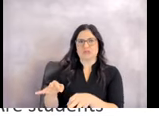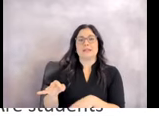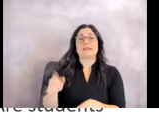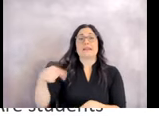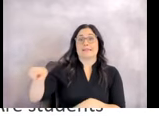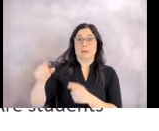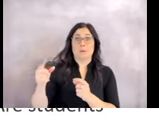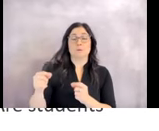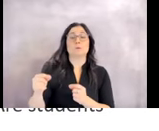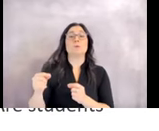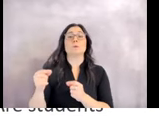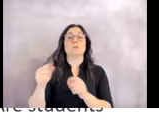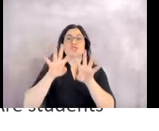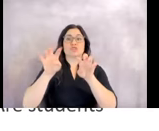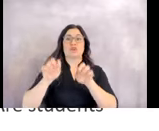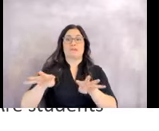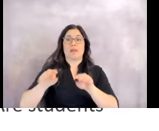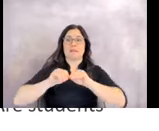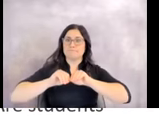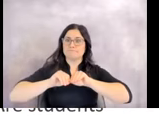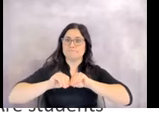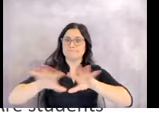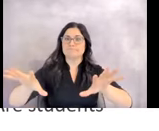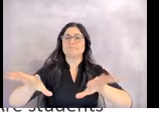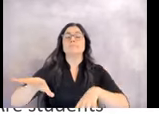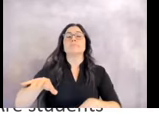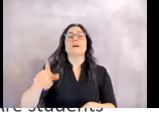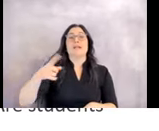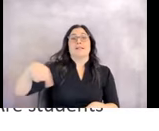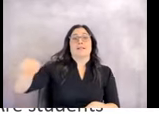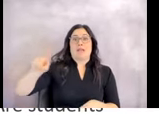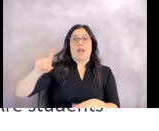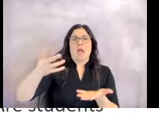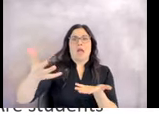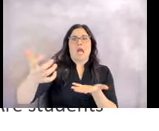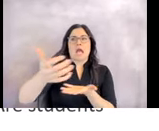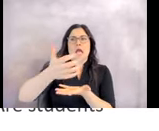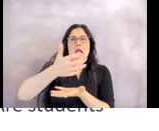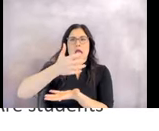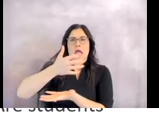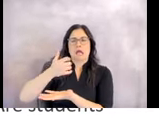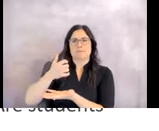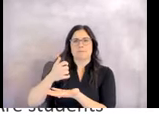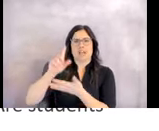surveyed a lot of students, and they pulled together and ask students,